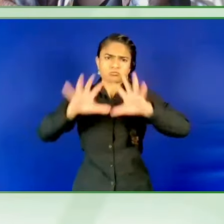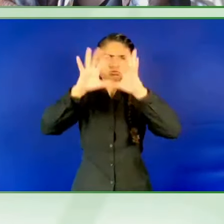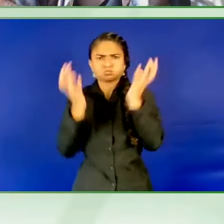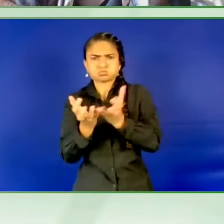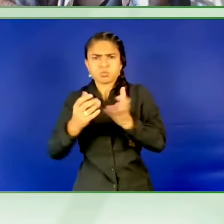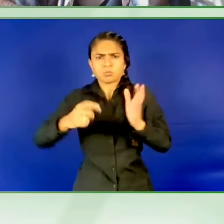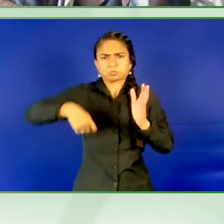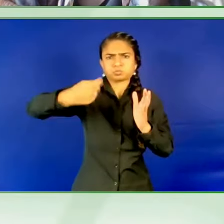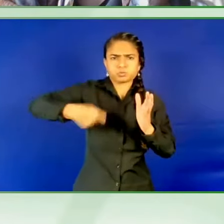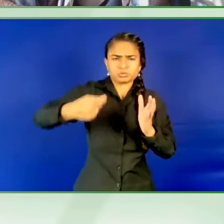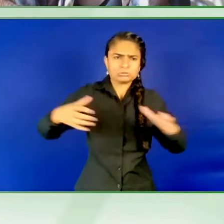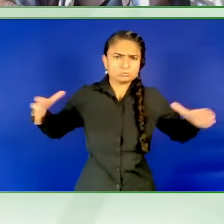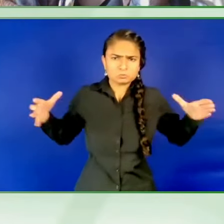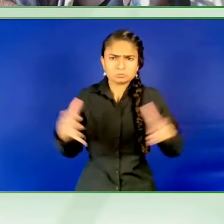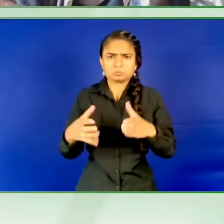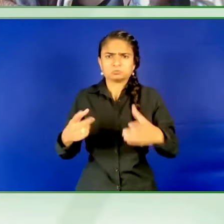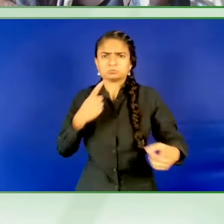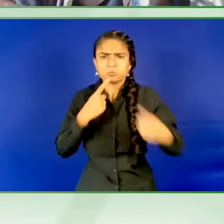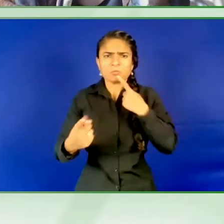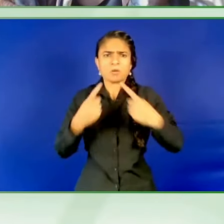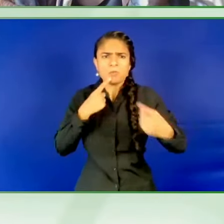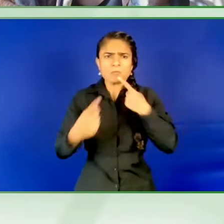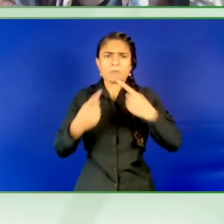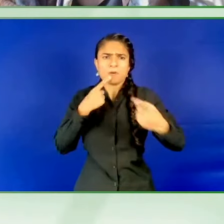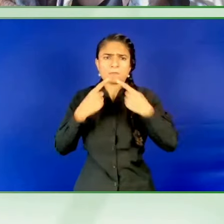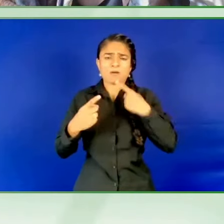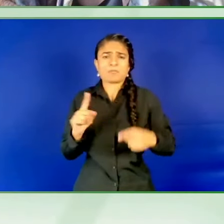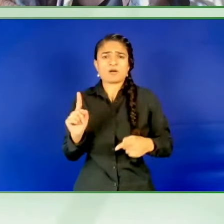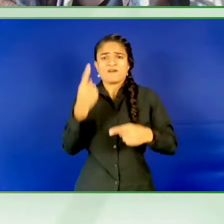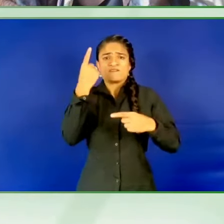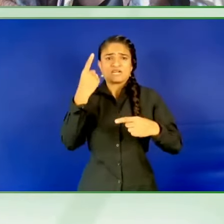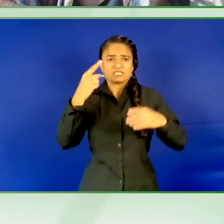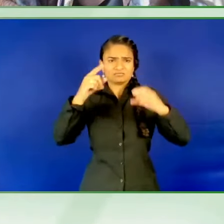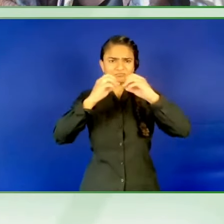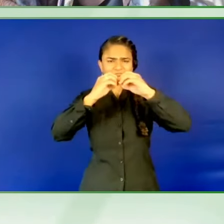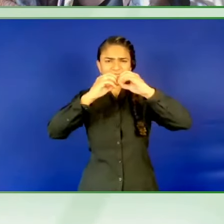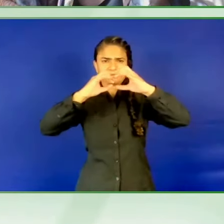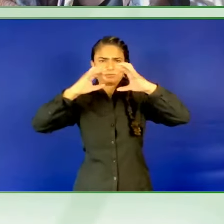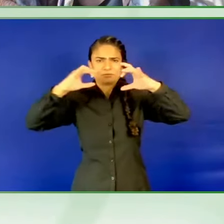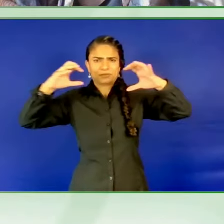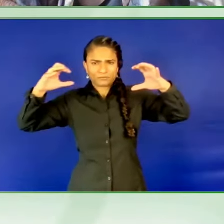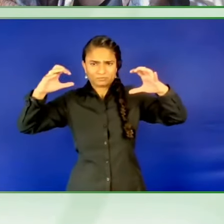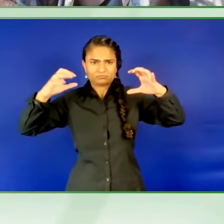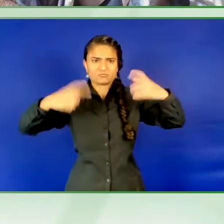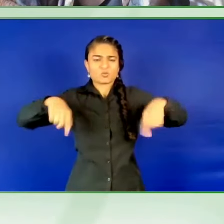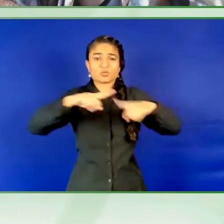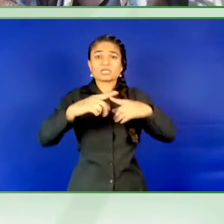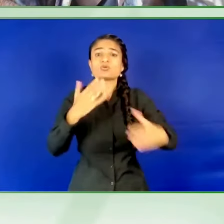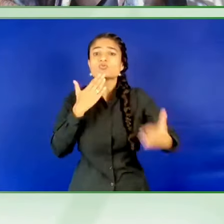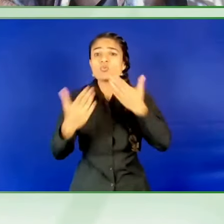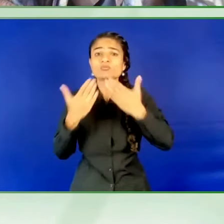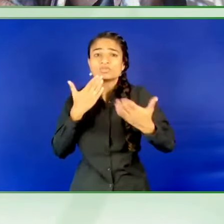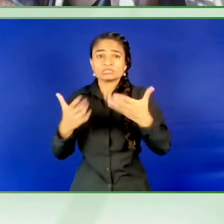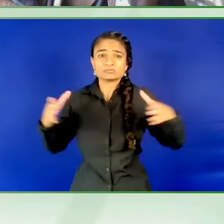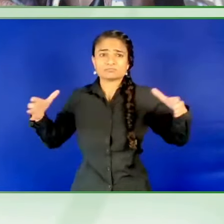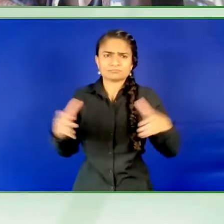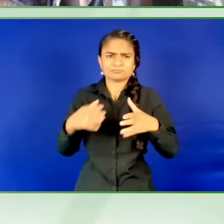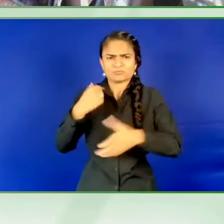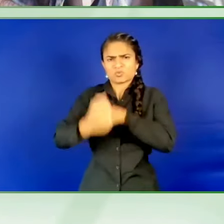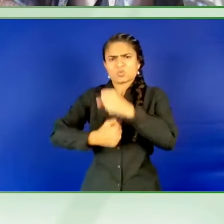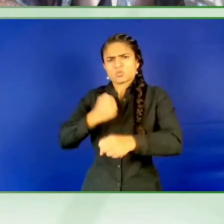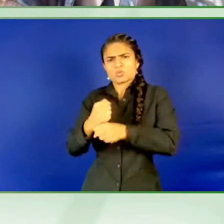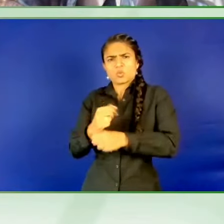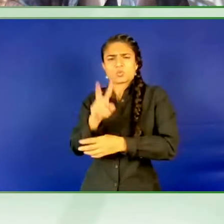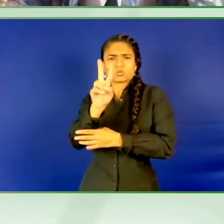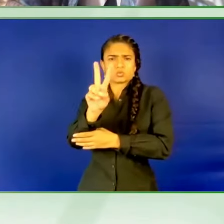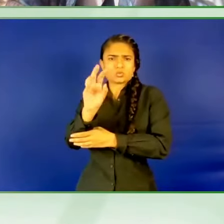year 2016. So in the next slide, I'm going to show, as I say, the kit is